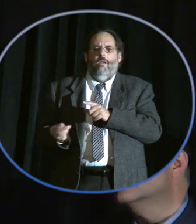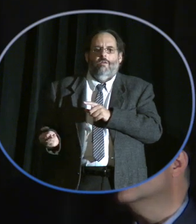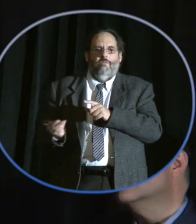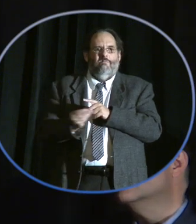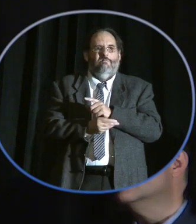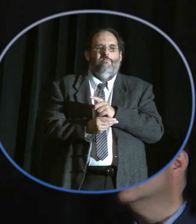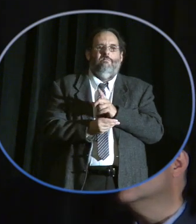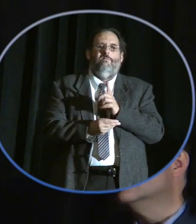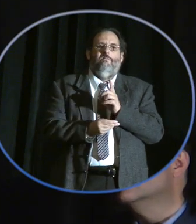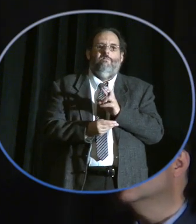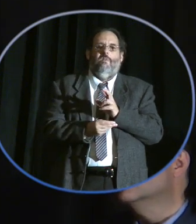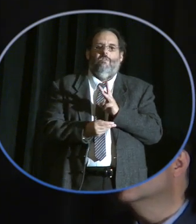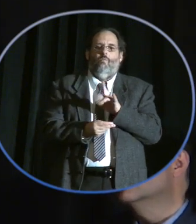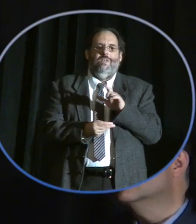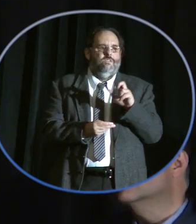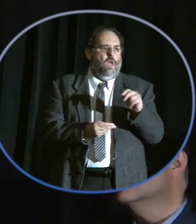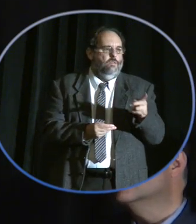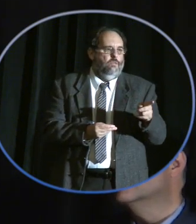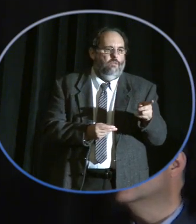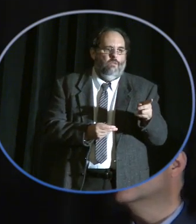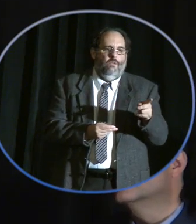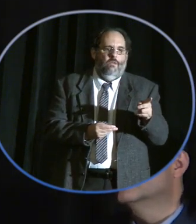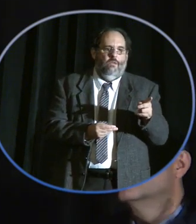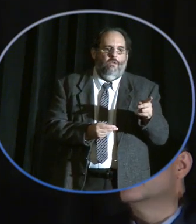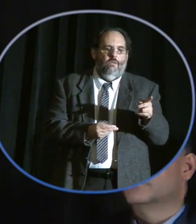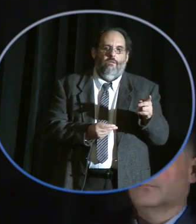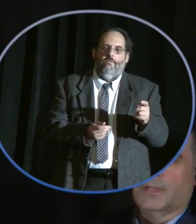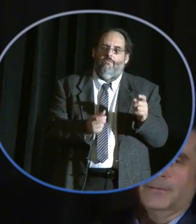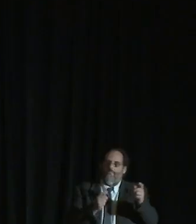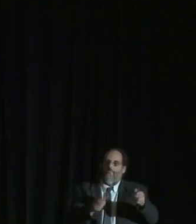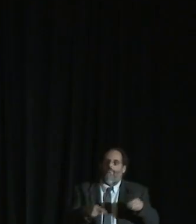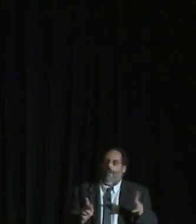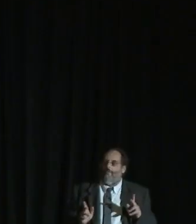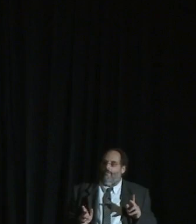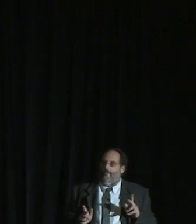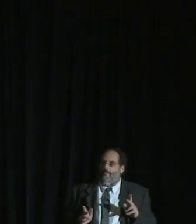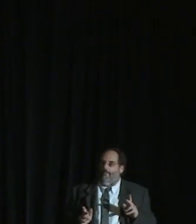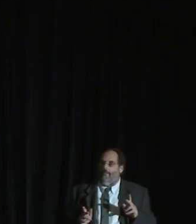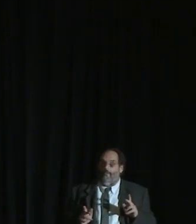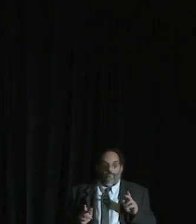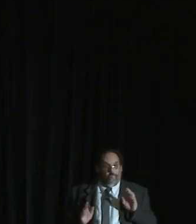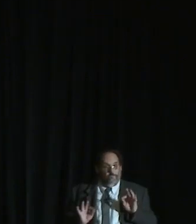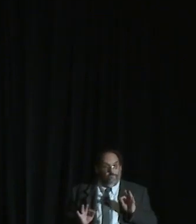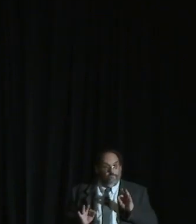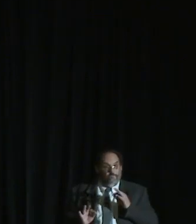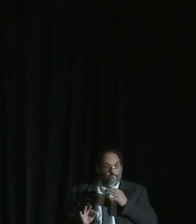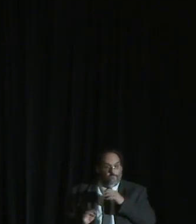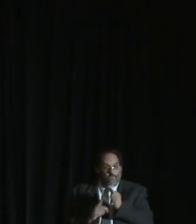Wilson? Can y'all see that? Can y'all envision that? Right?